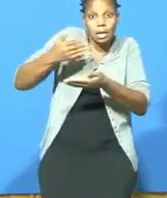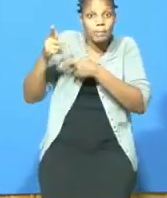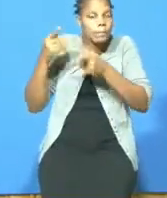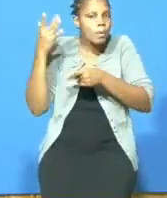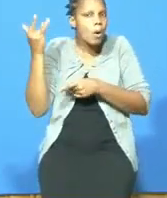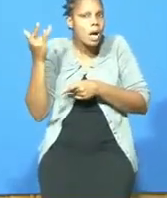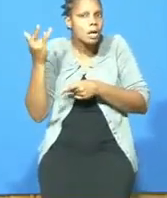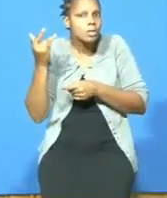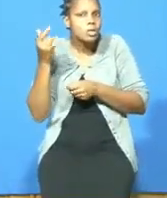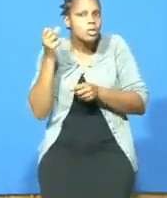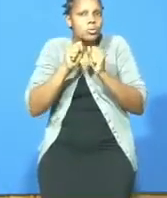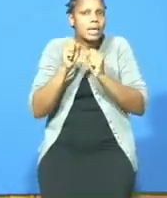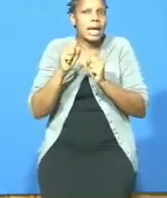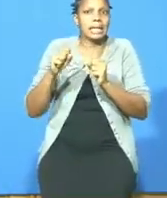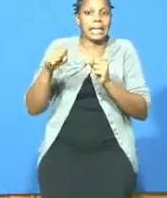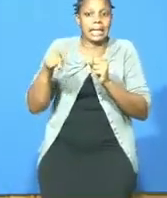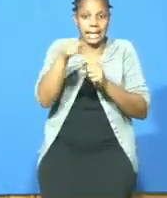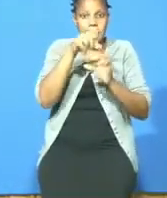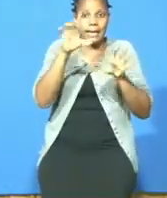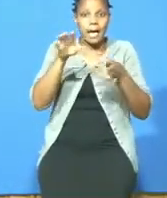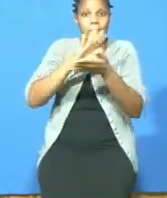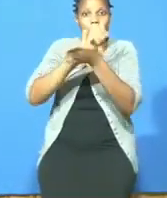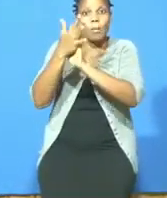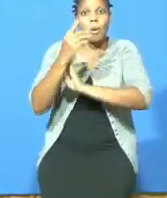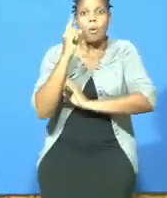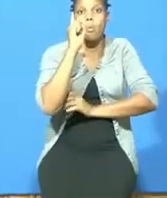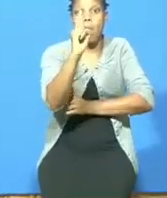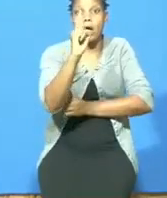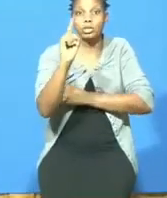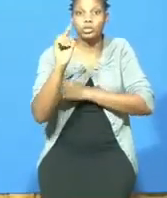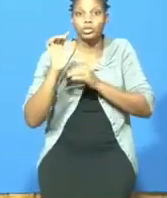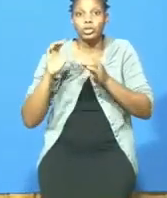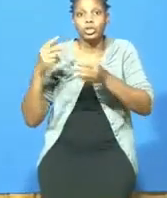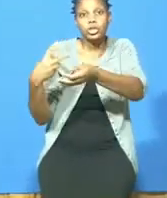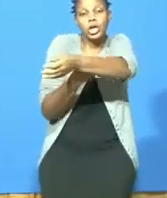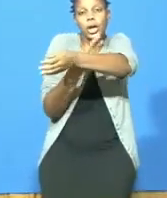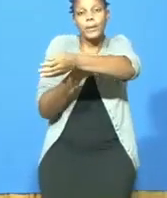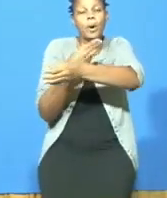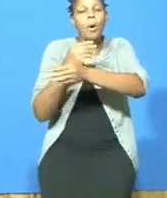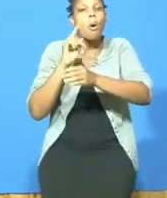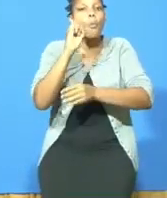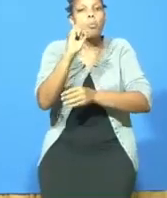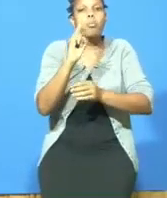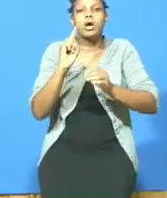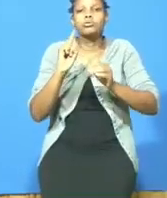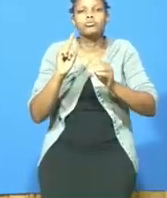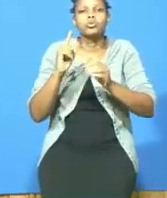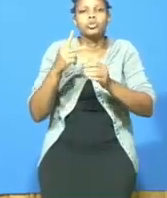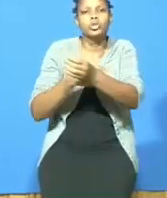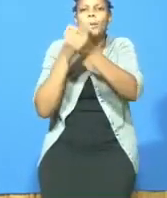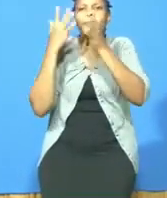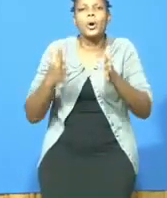can be one sheep, one shepherd, one fold, one people